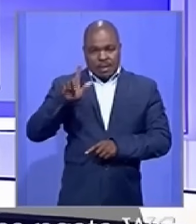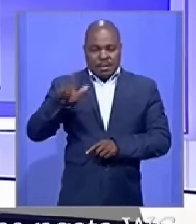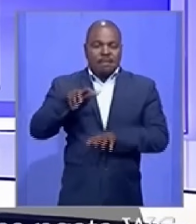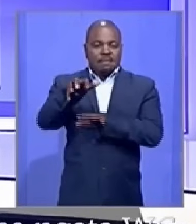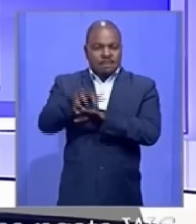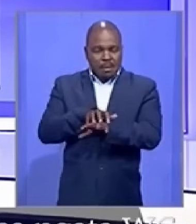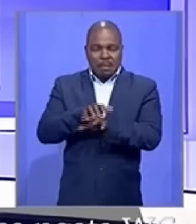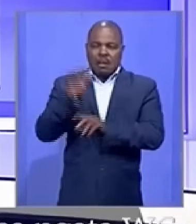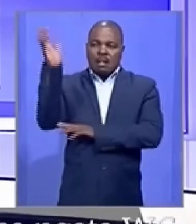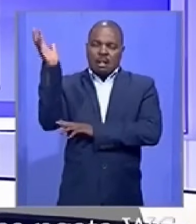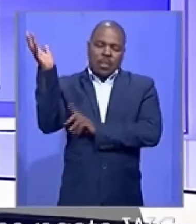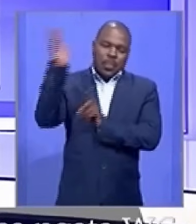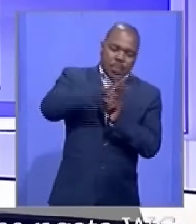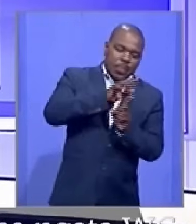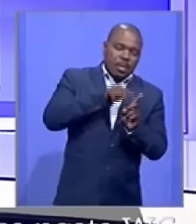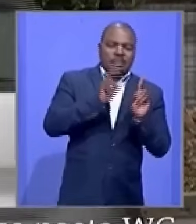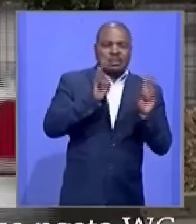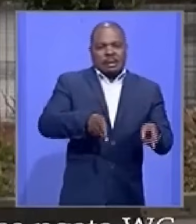a hlokahala.